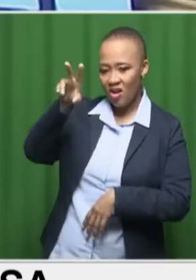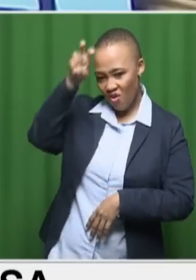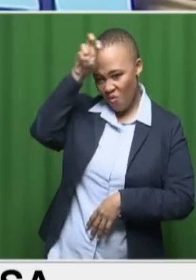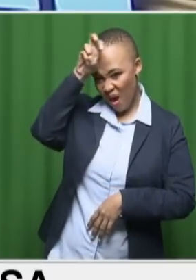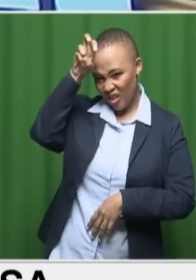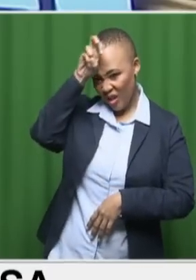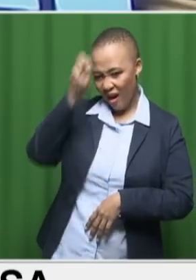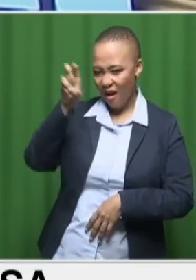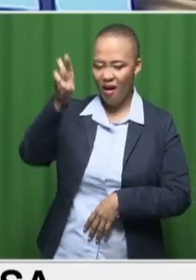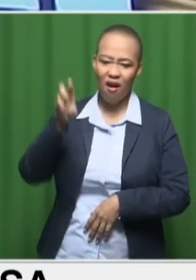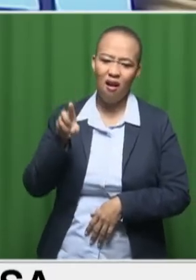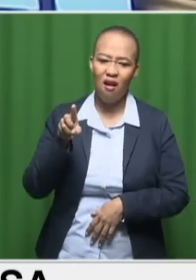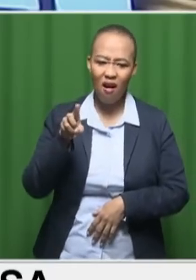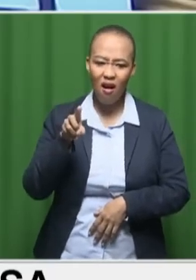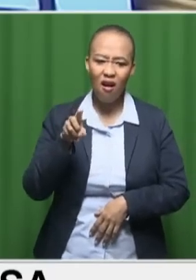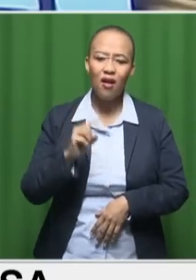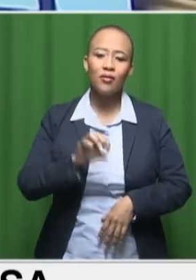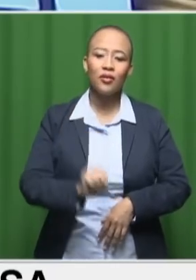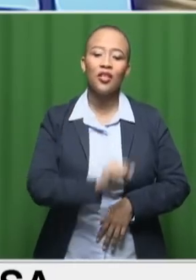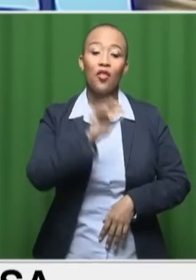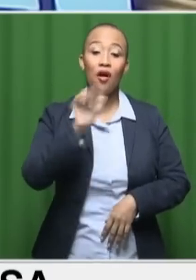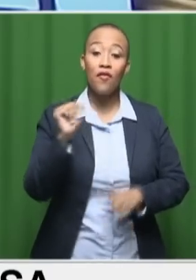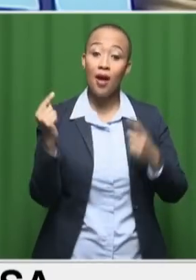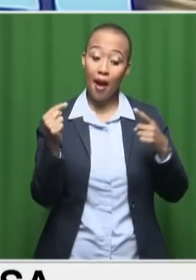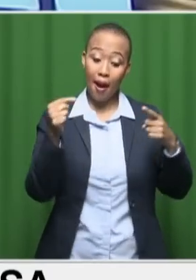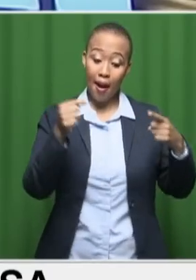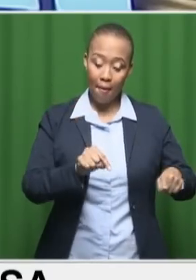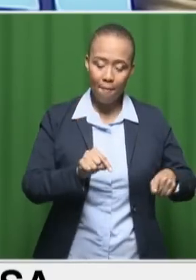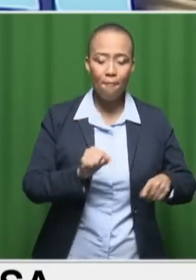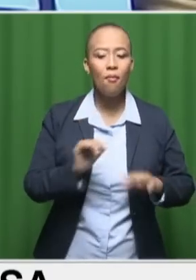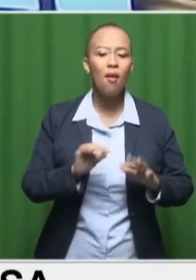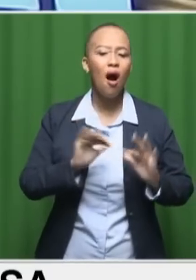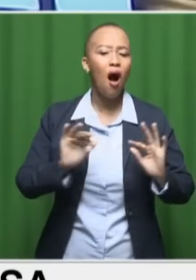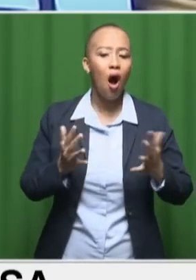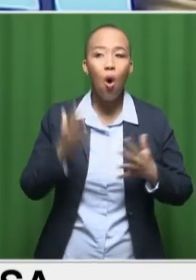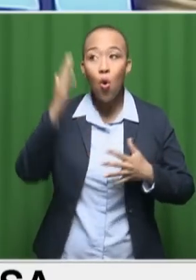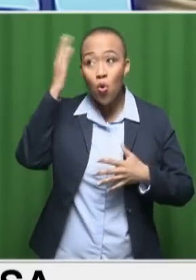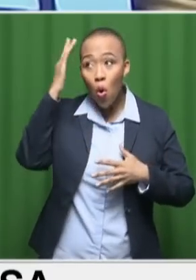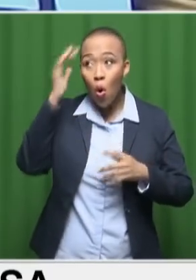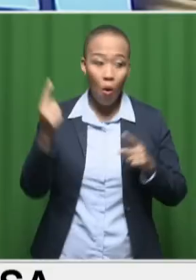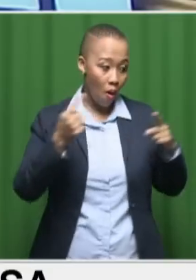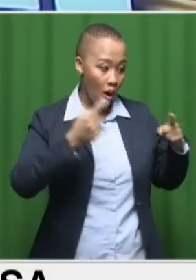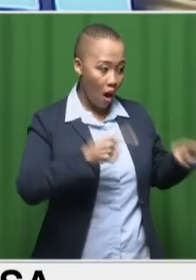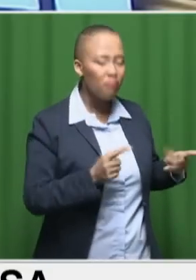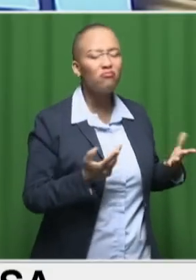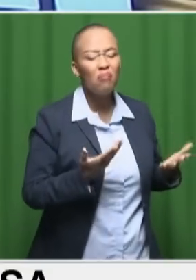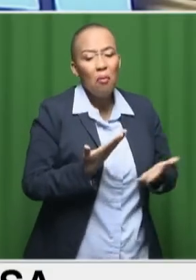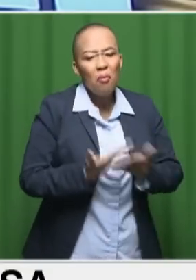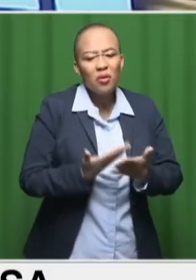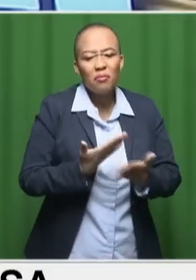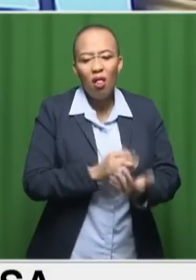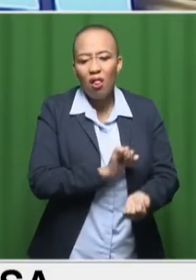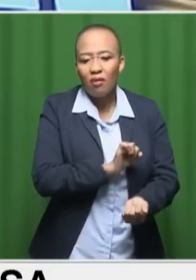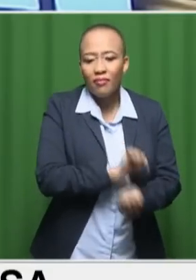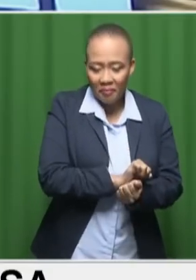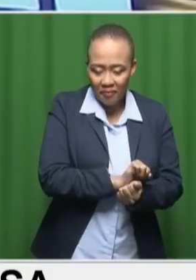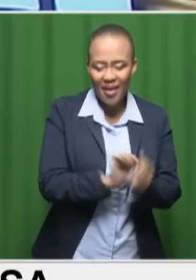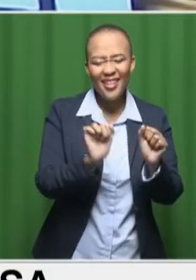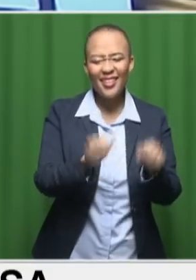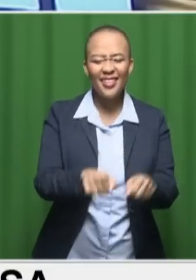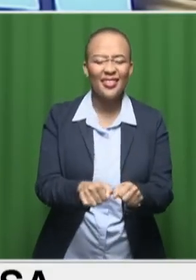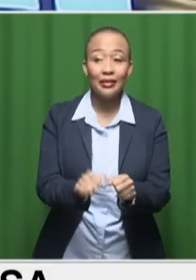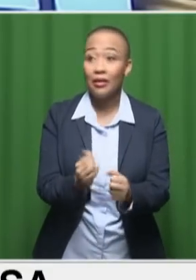Africa relates to its own commitments internationally. South Africa remains as a member of the International Criminal Court,